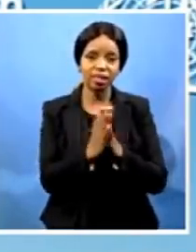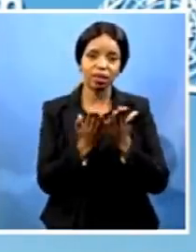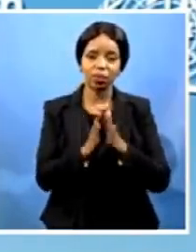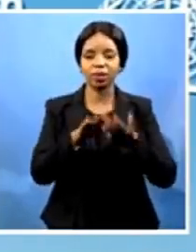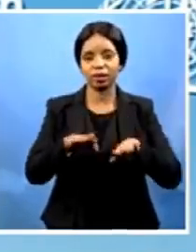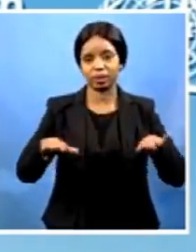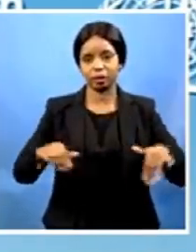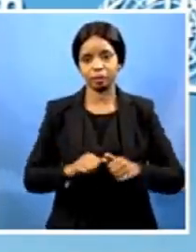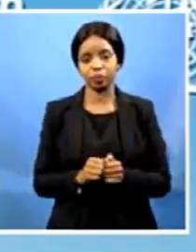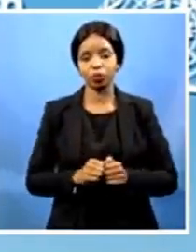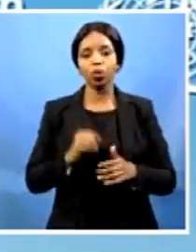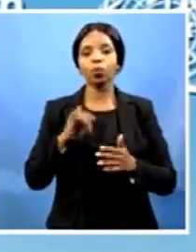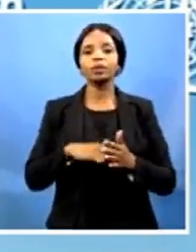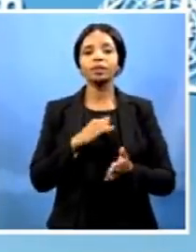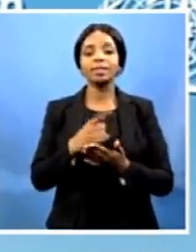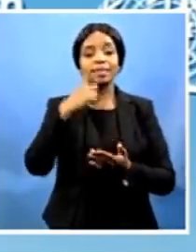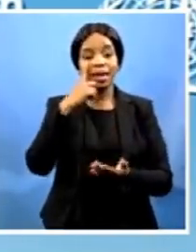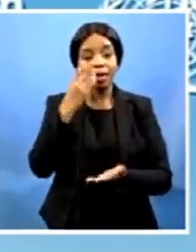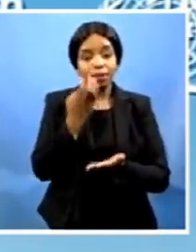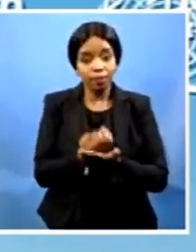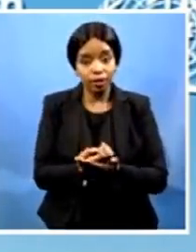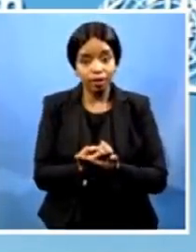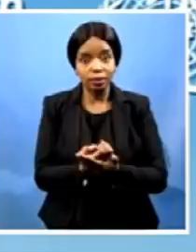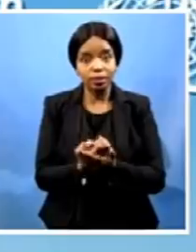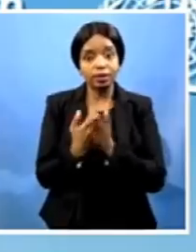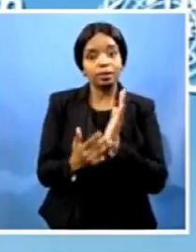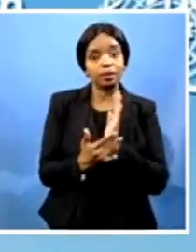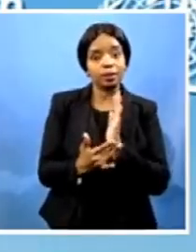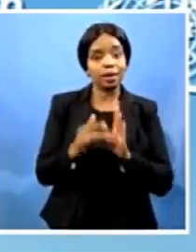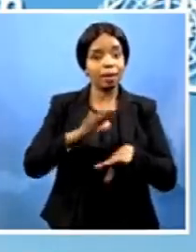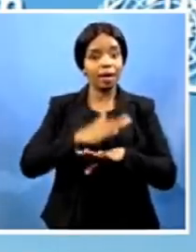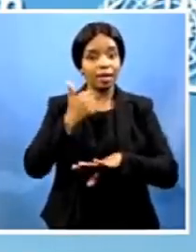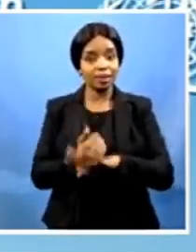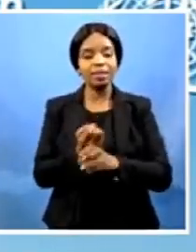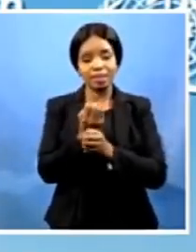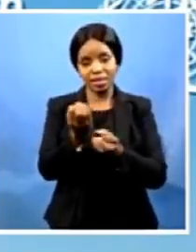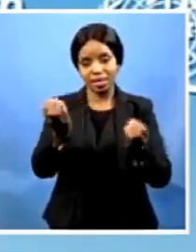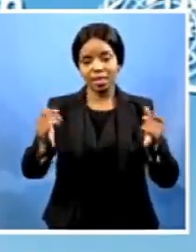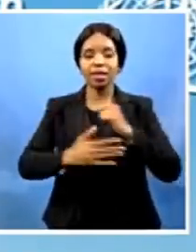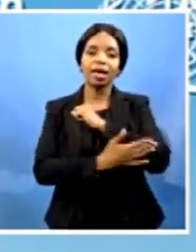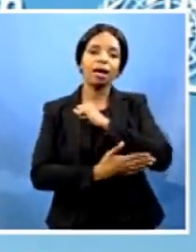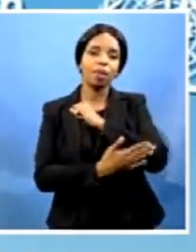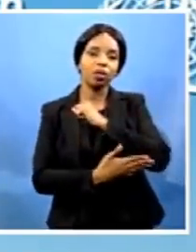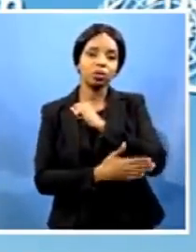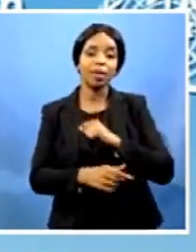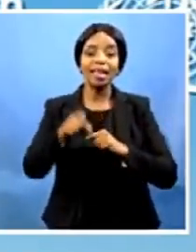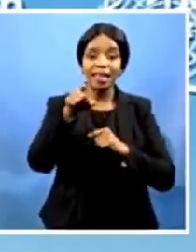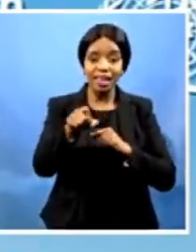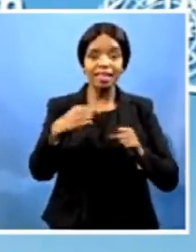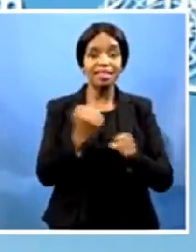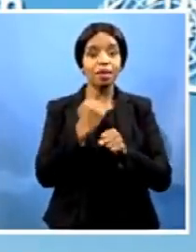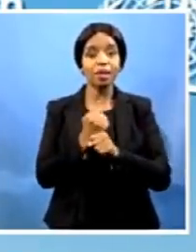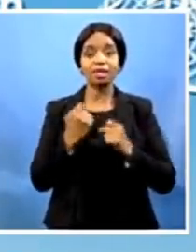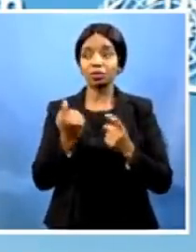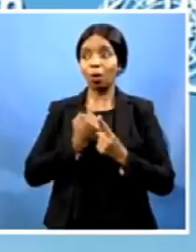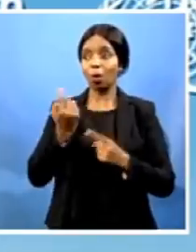countries. This is not something we do alone. Every day we work with thousands of